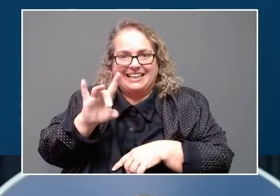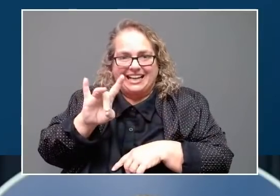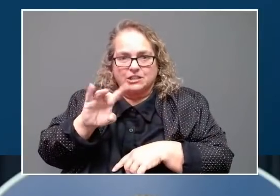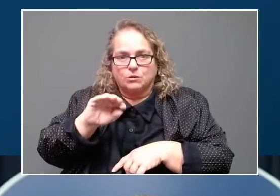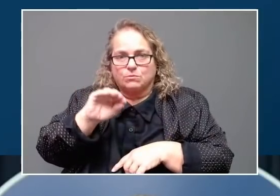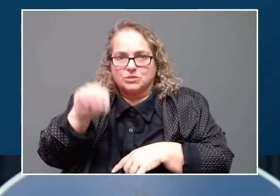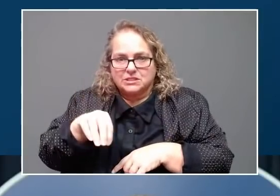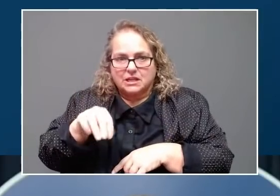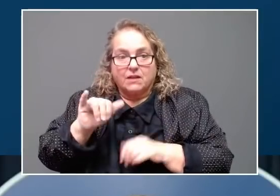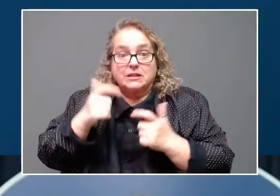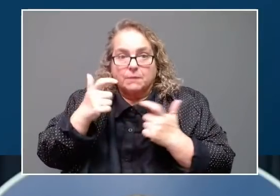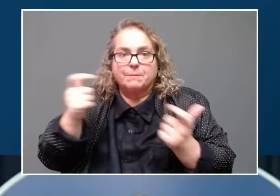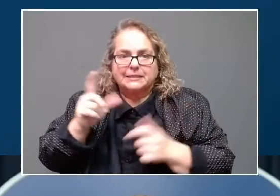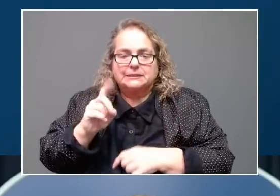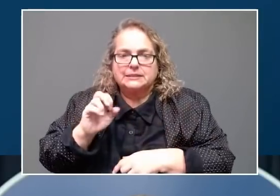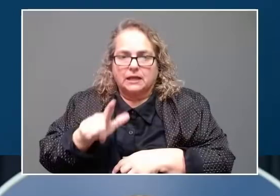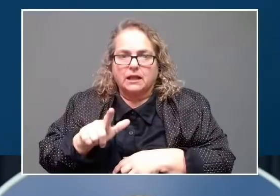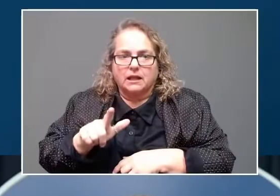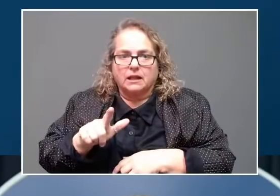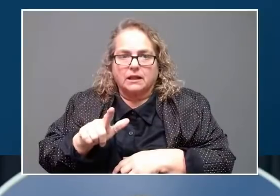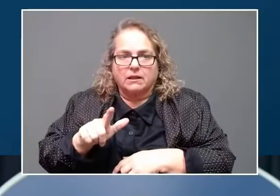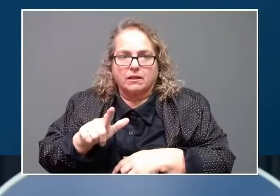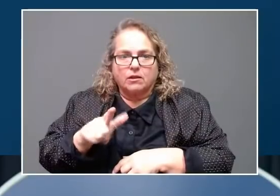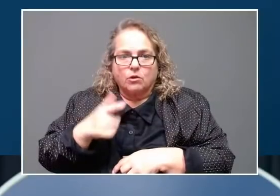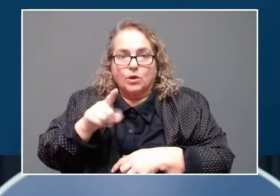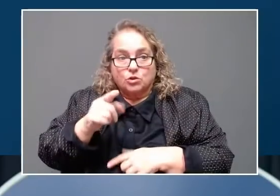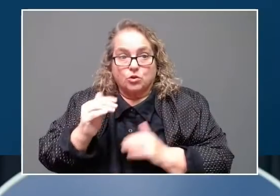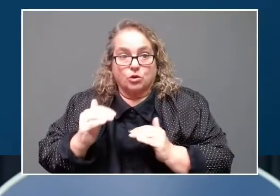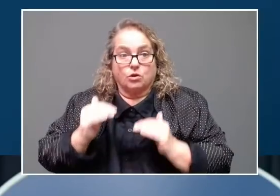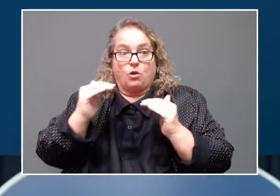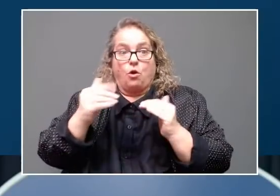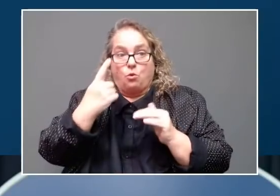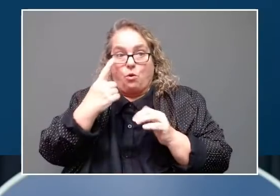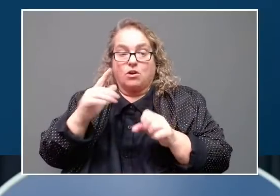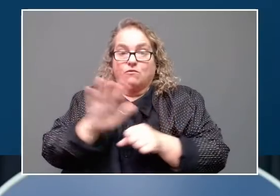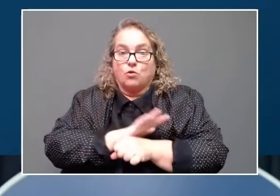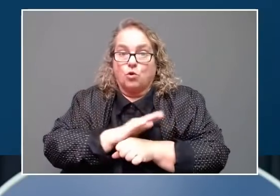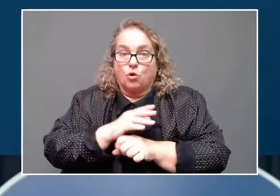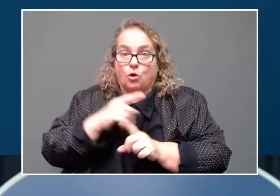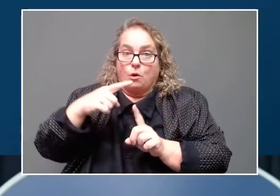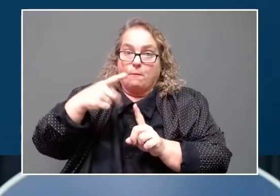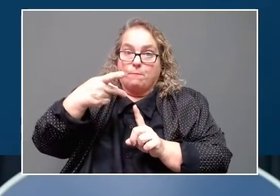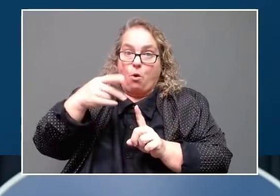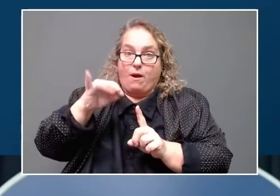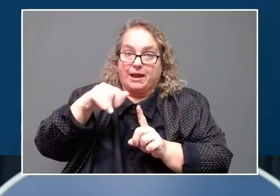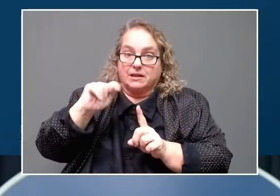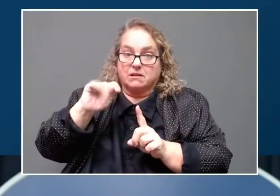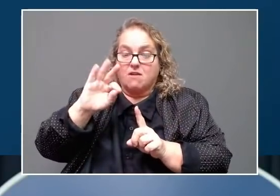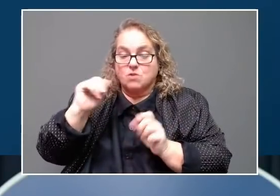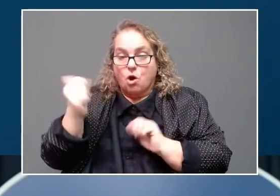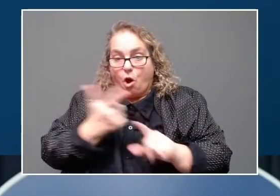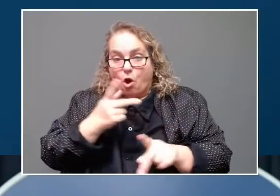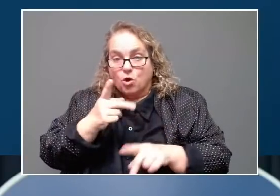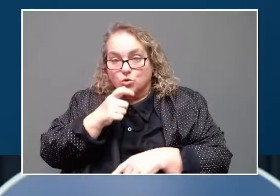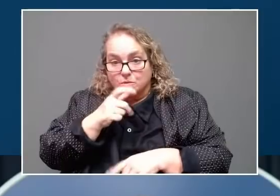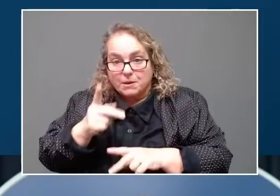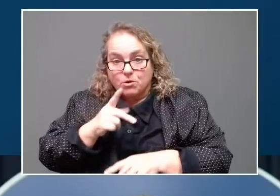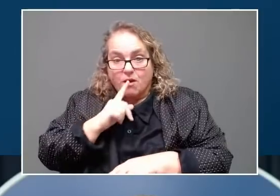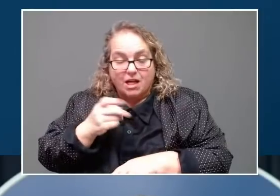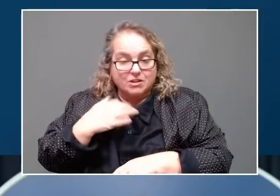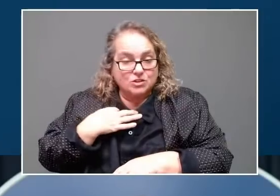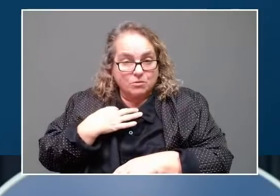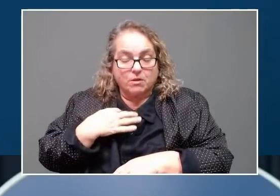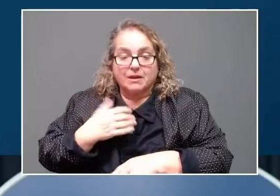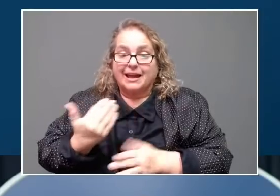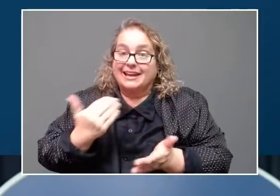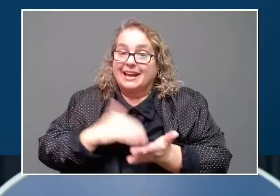big deal when we move up 1 full point of everyone who is eligible. Again, the number that